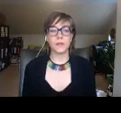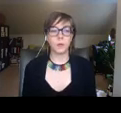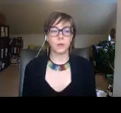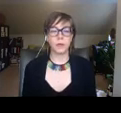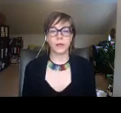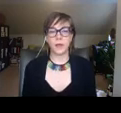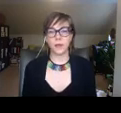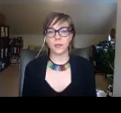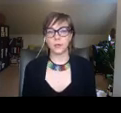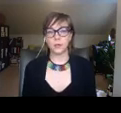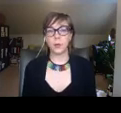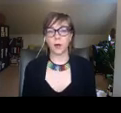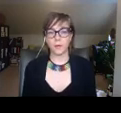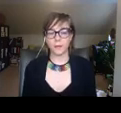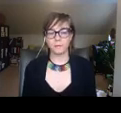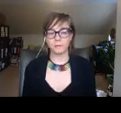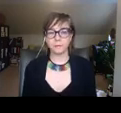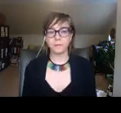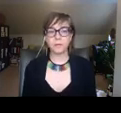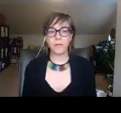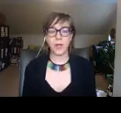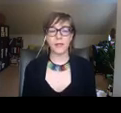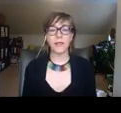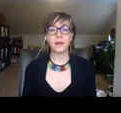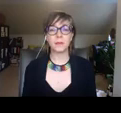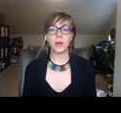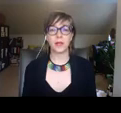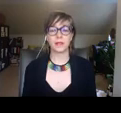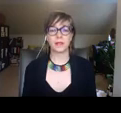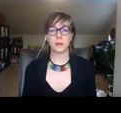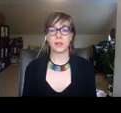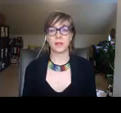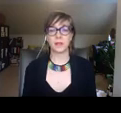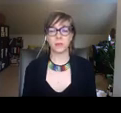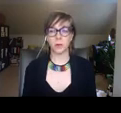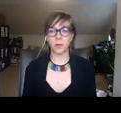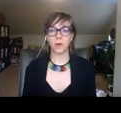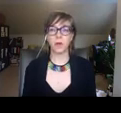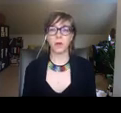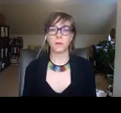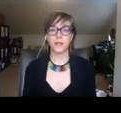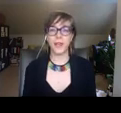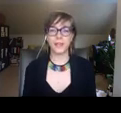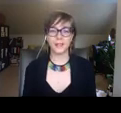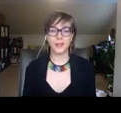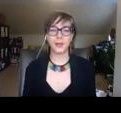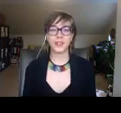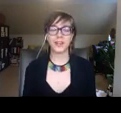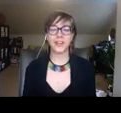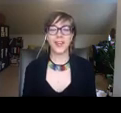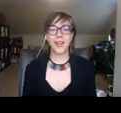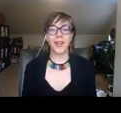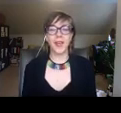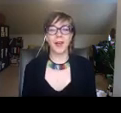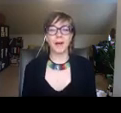This is a quote that I like to show often, and I think it applies especially for today's